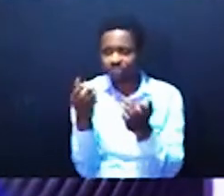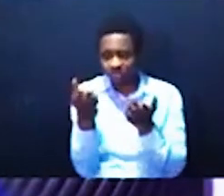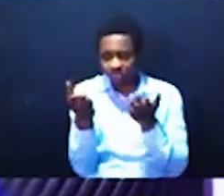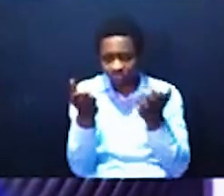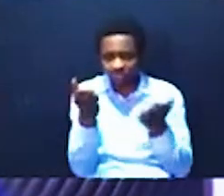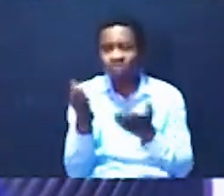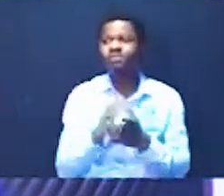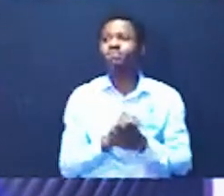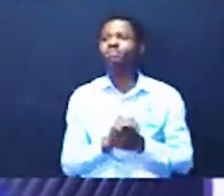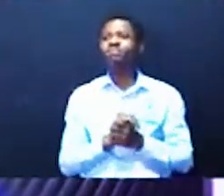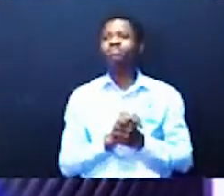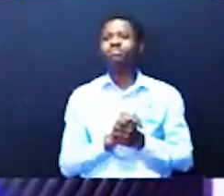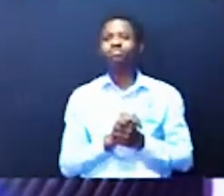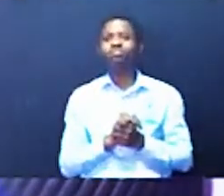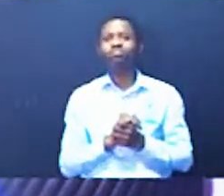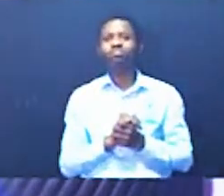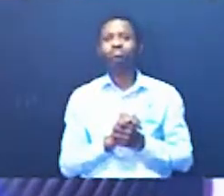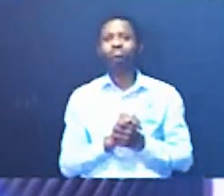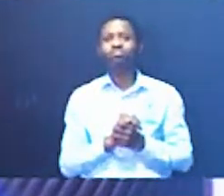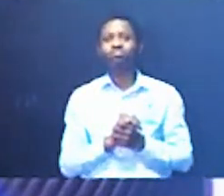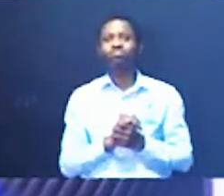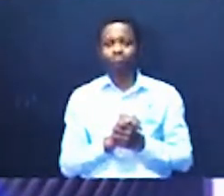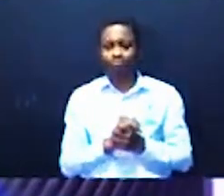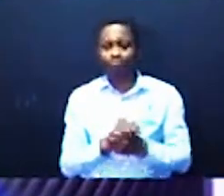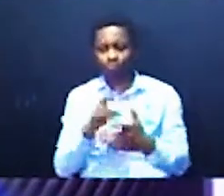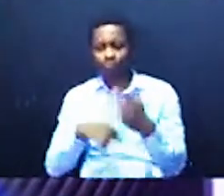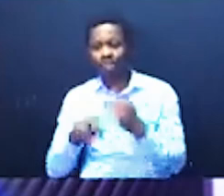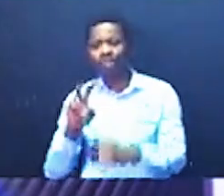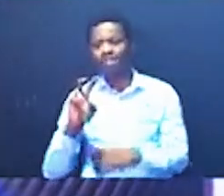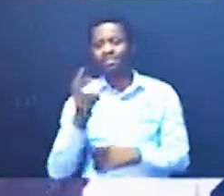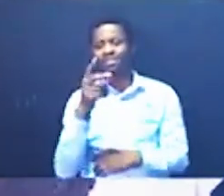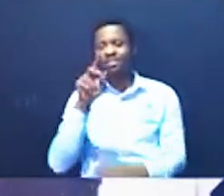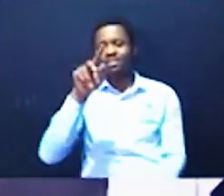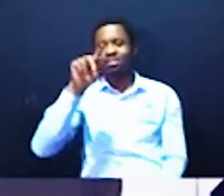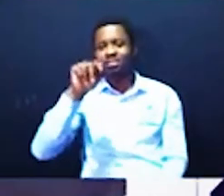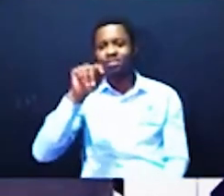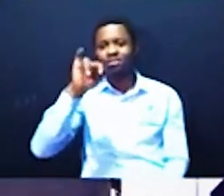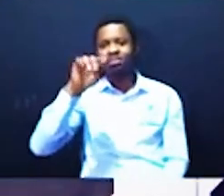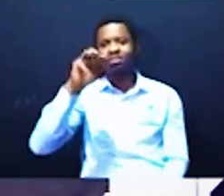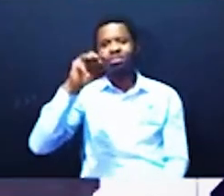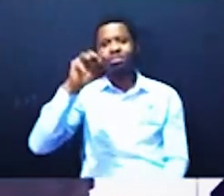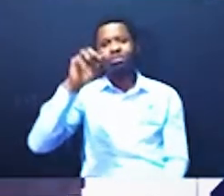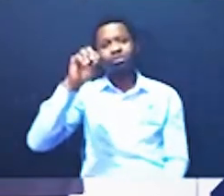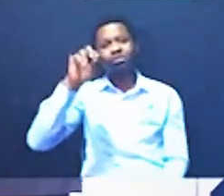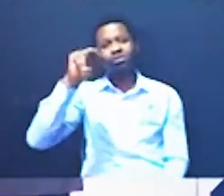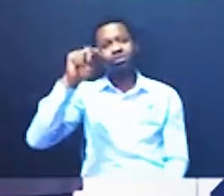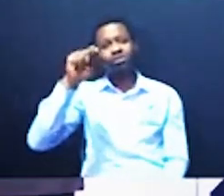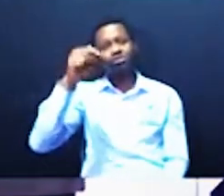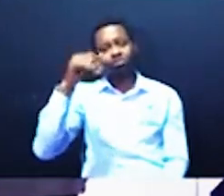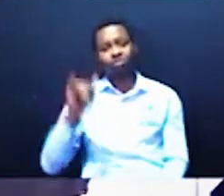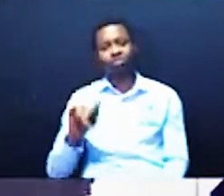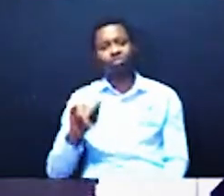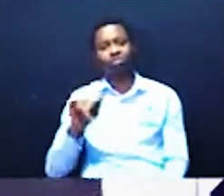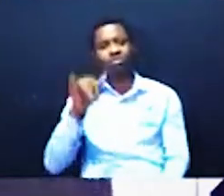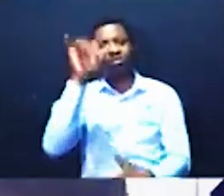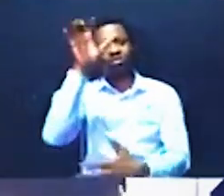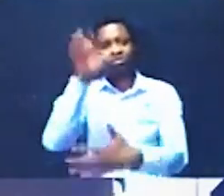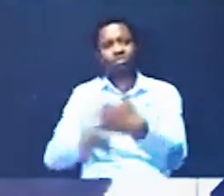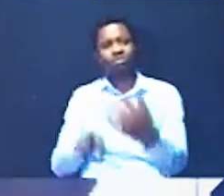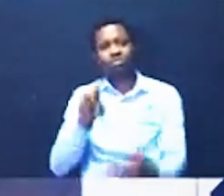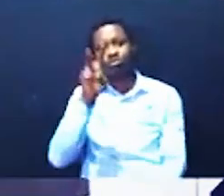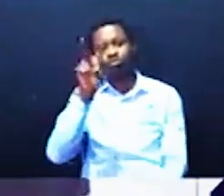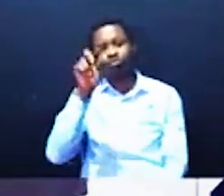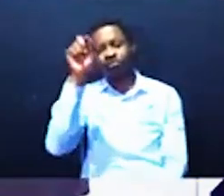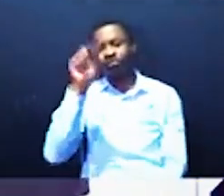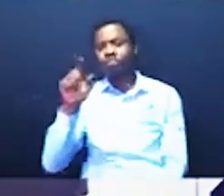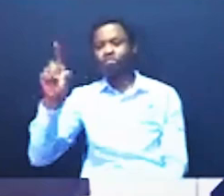2 Timothy 2, verse 20 and 21. In a large house, there are